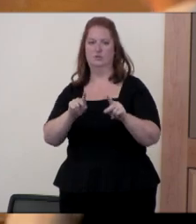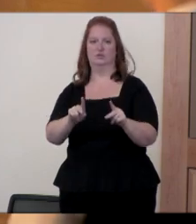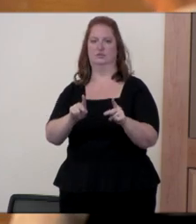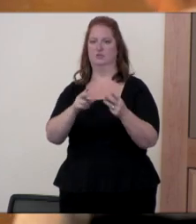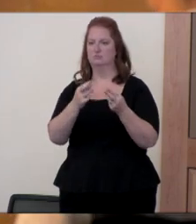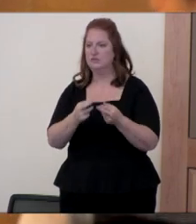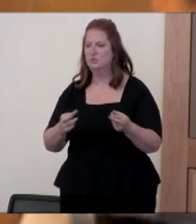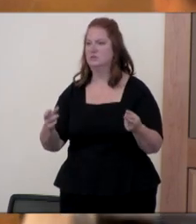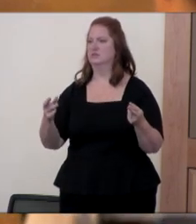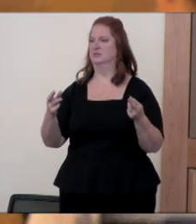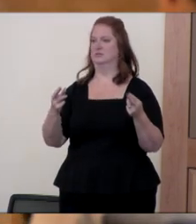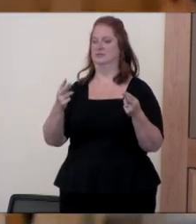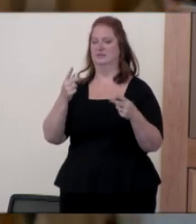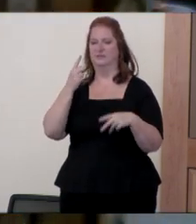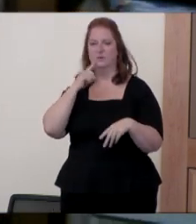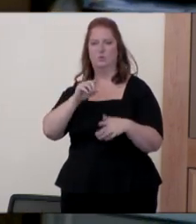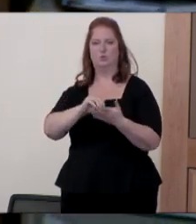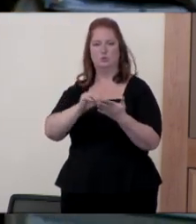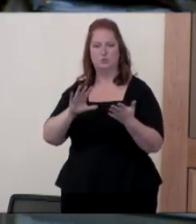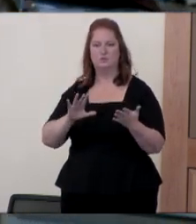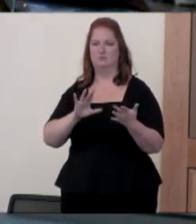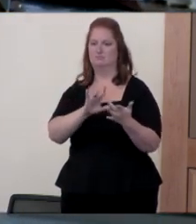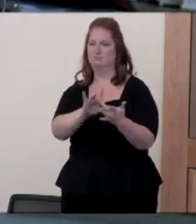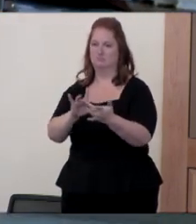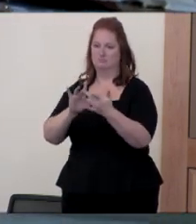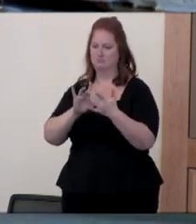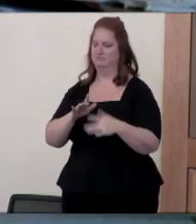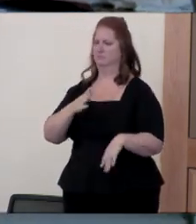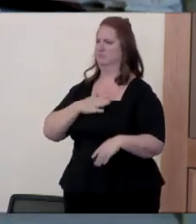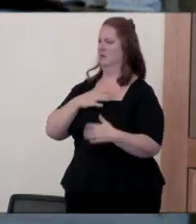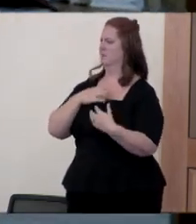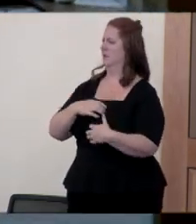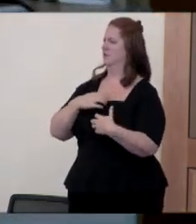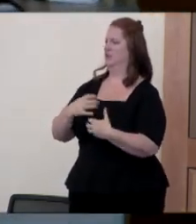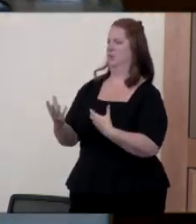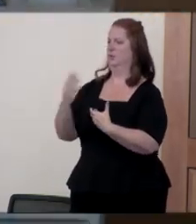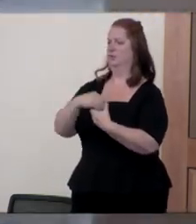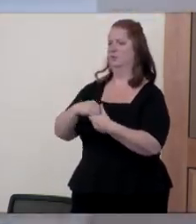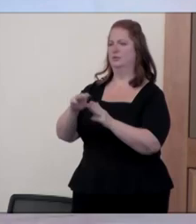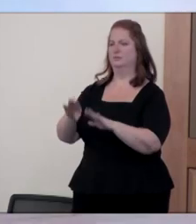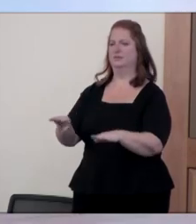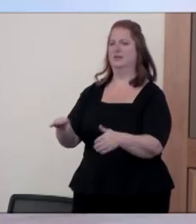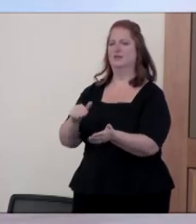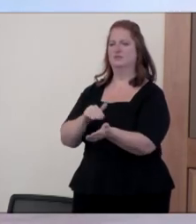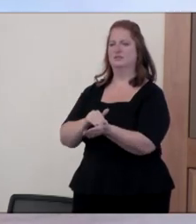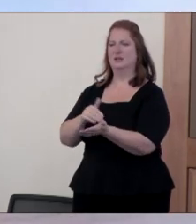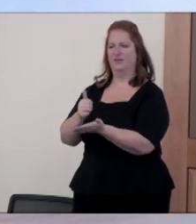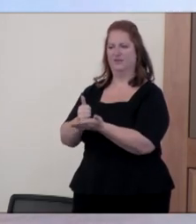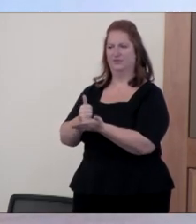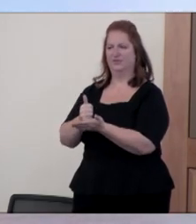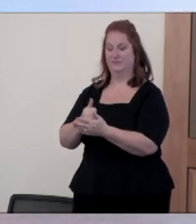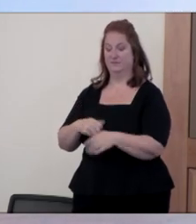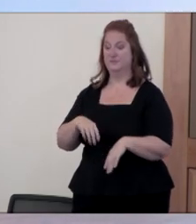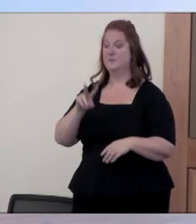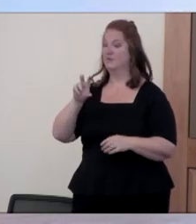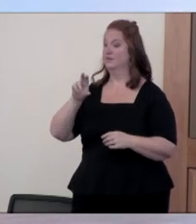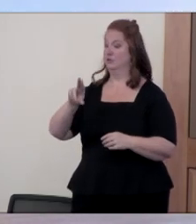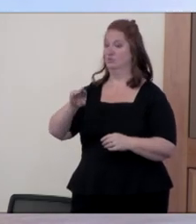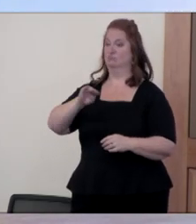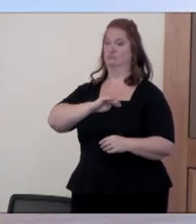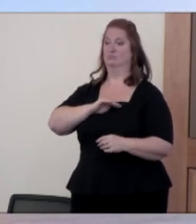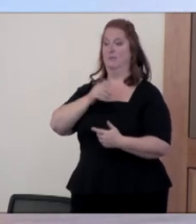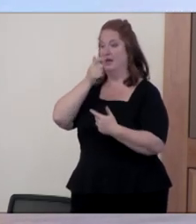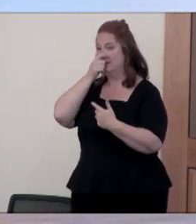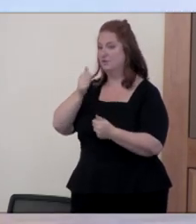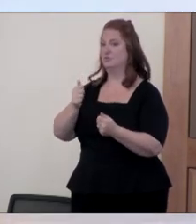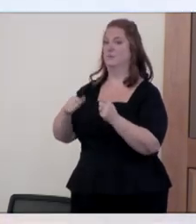new opportunities for students. I've always had a passion for improving pediatric health. VCU has met my interests with